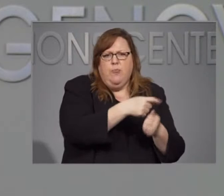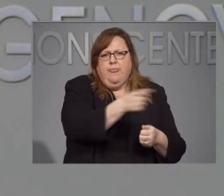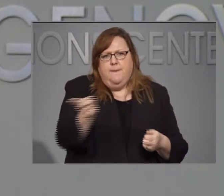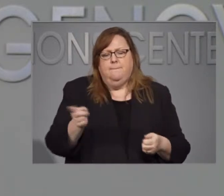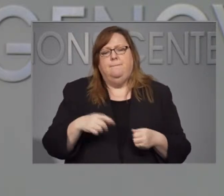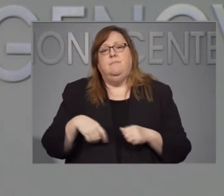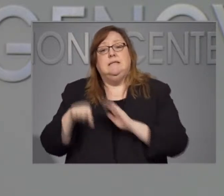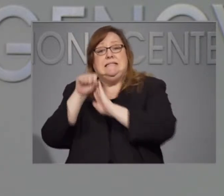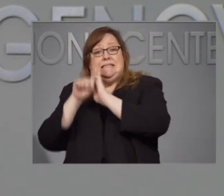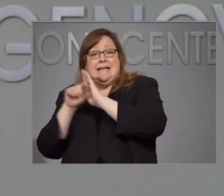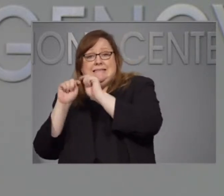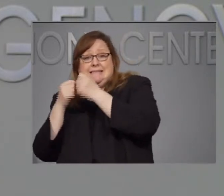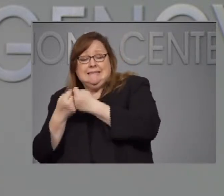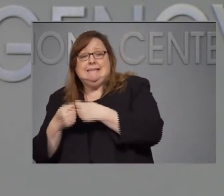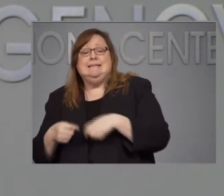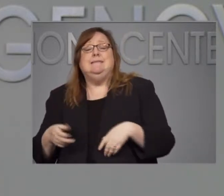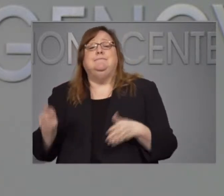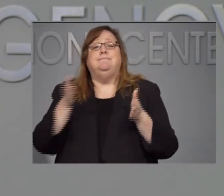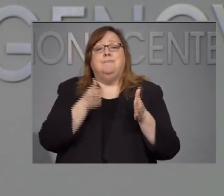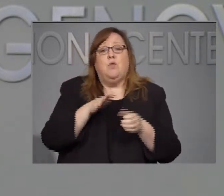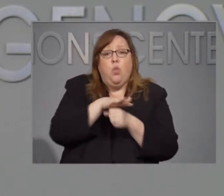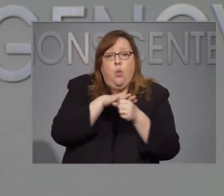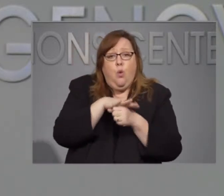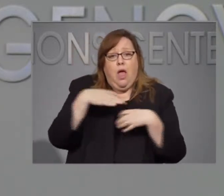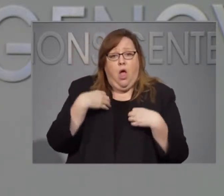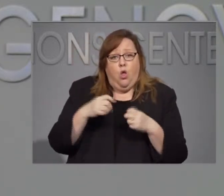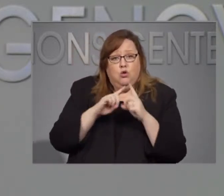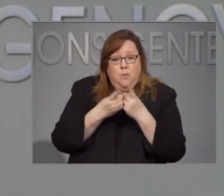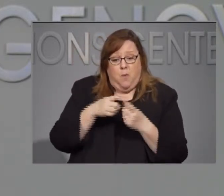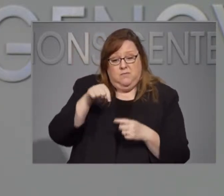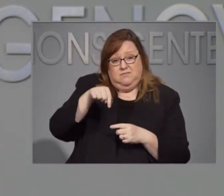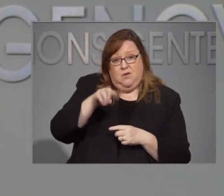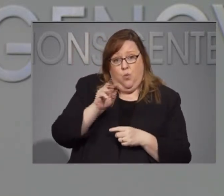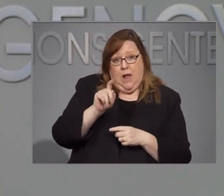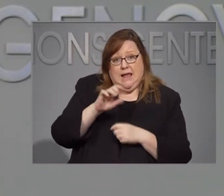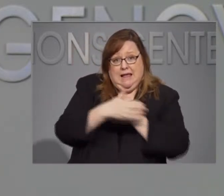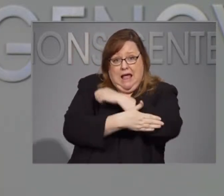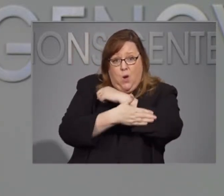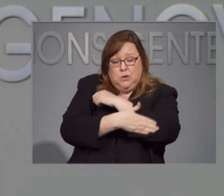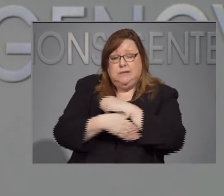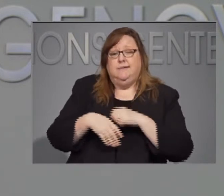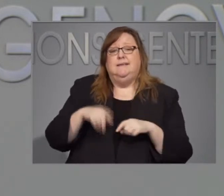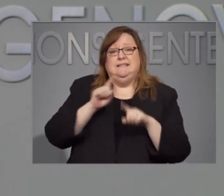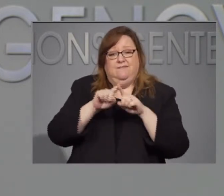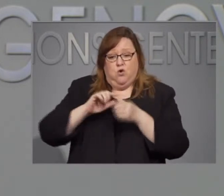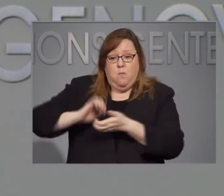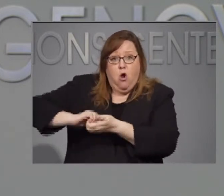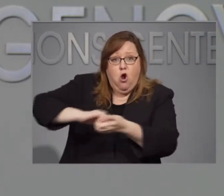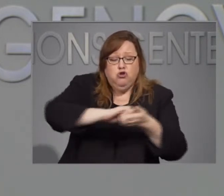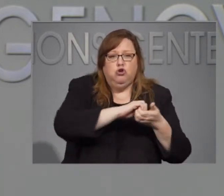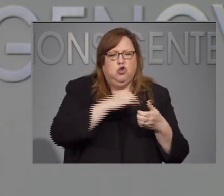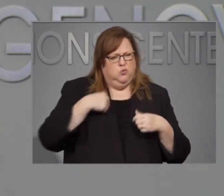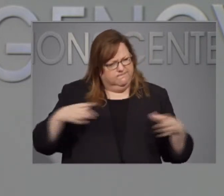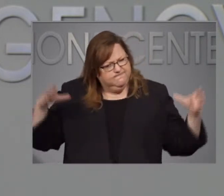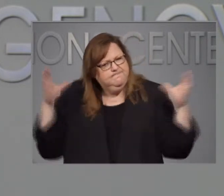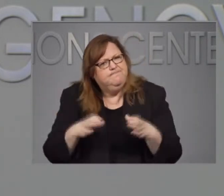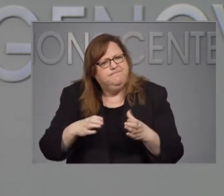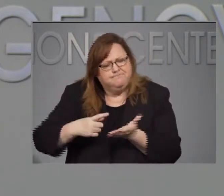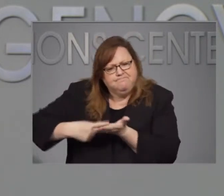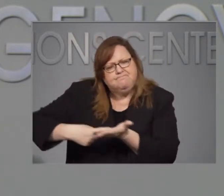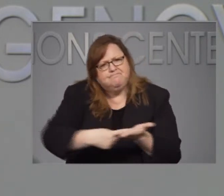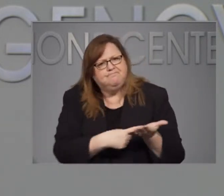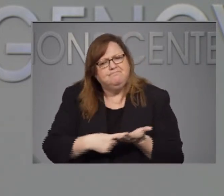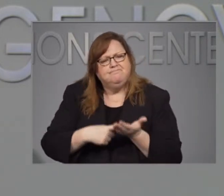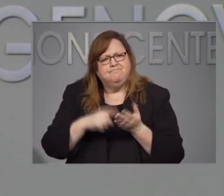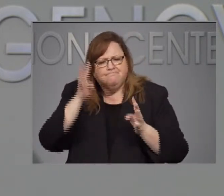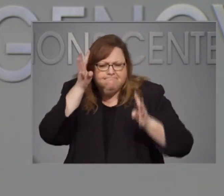the local health department within Wake County, and a number of partners around Wake County are really putting our heads together about how